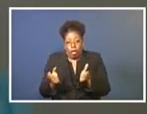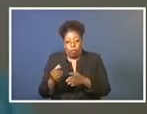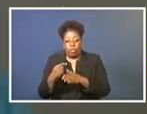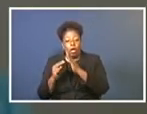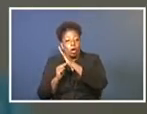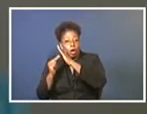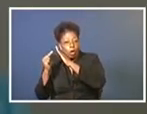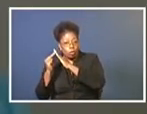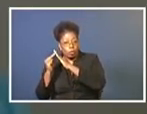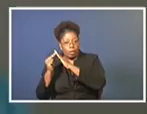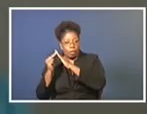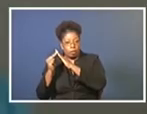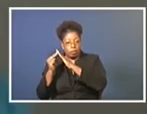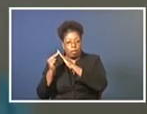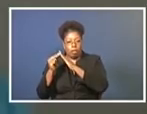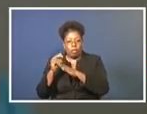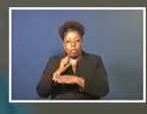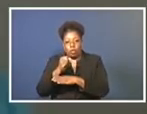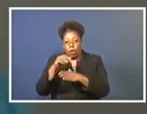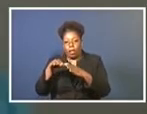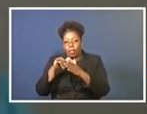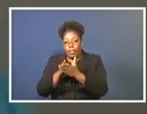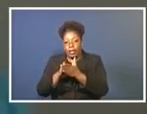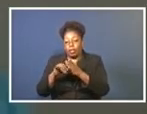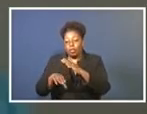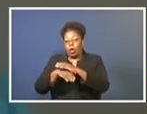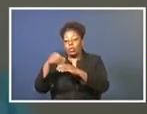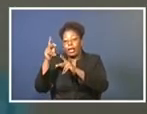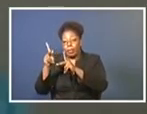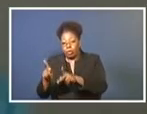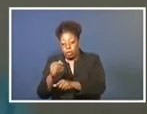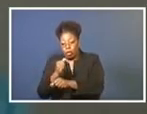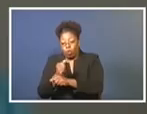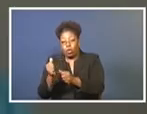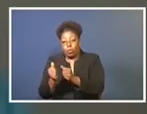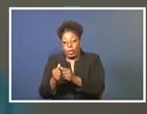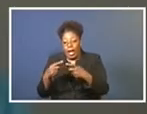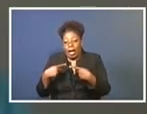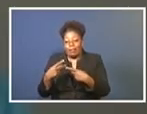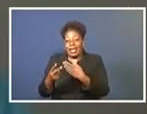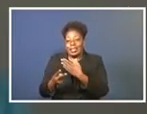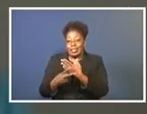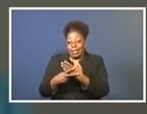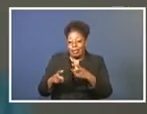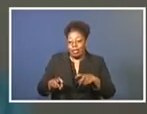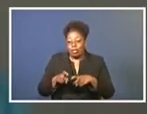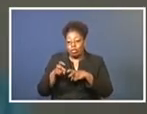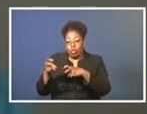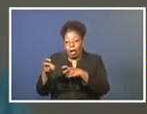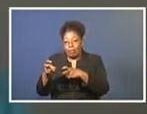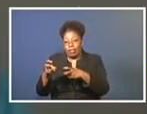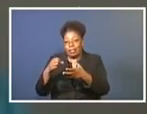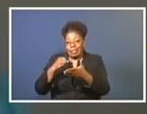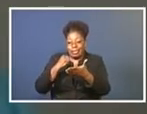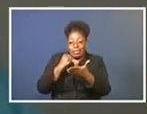those hotels to insist that their outside vendors have that safe travel seal of